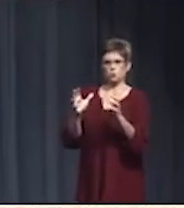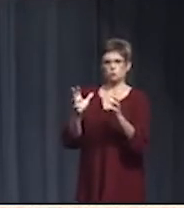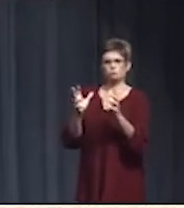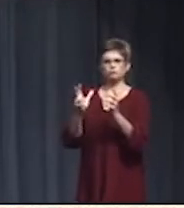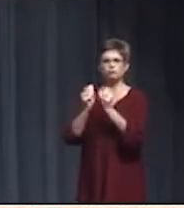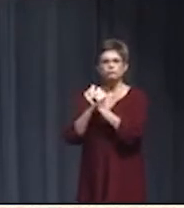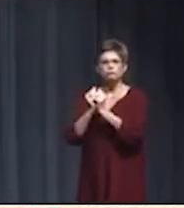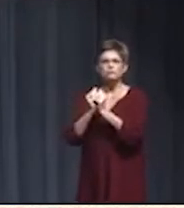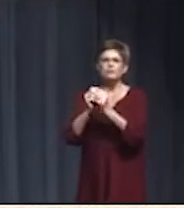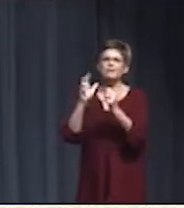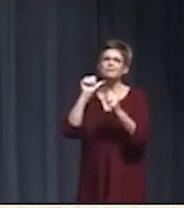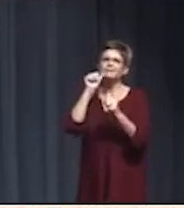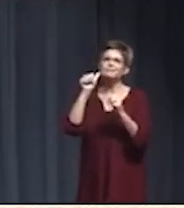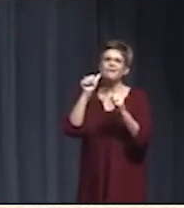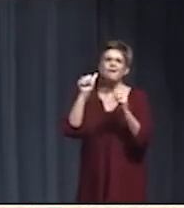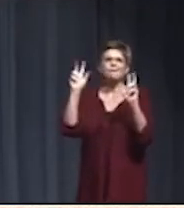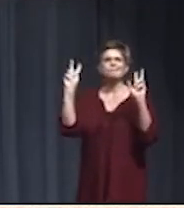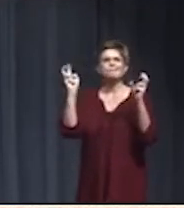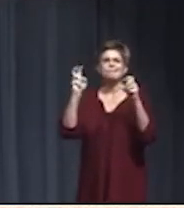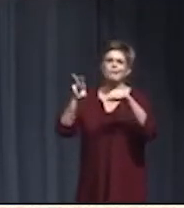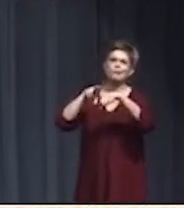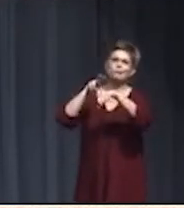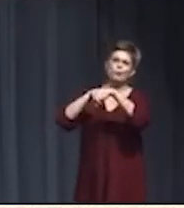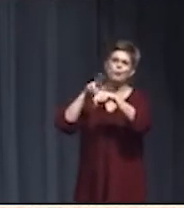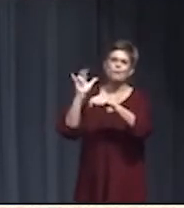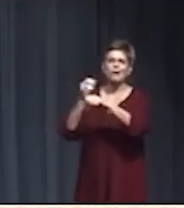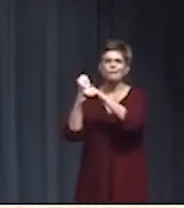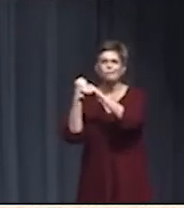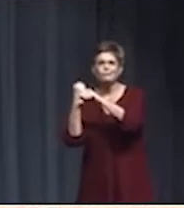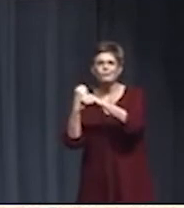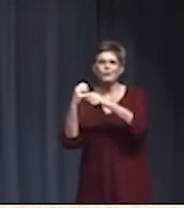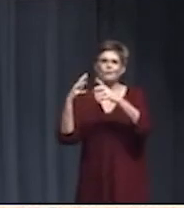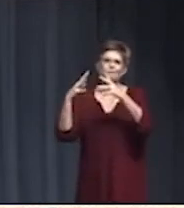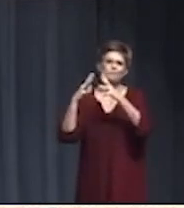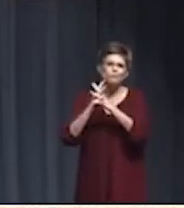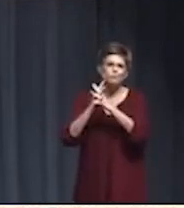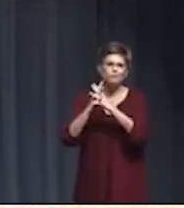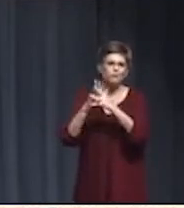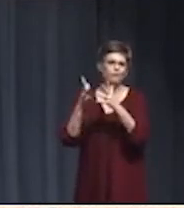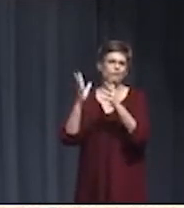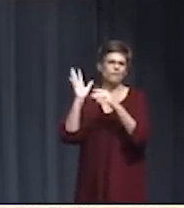like football and baseball, or at least in my world, football and baseball.